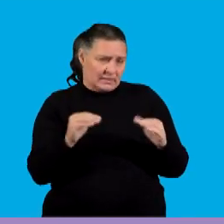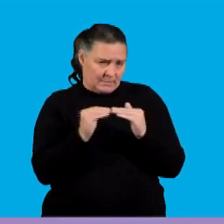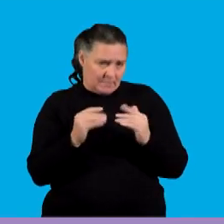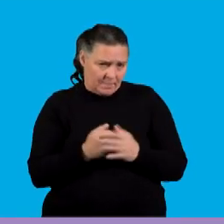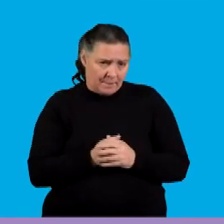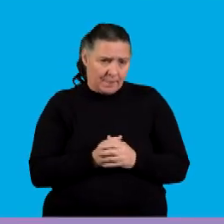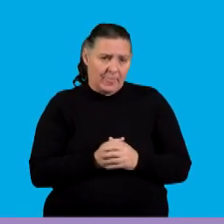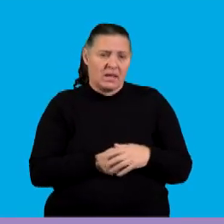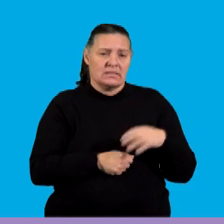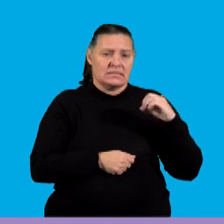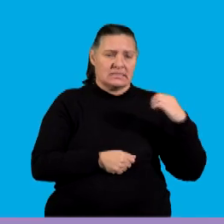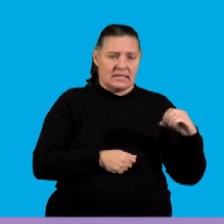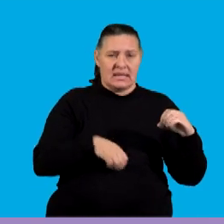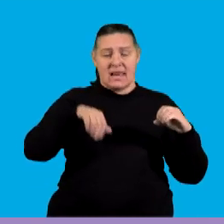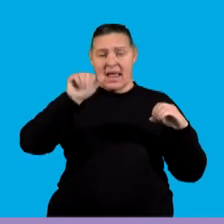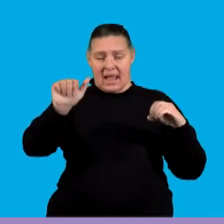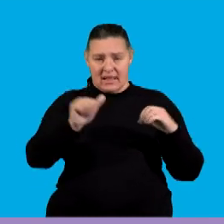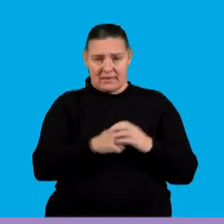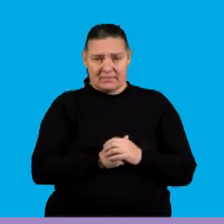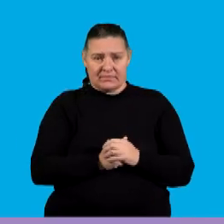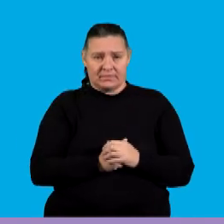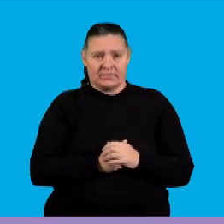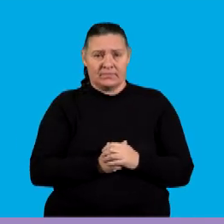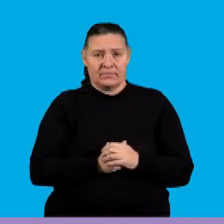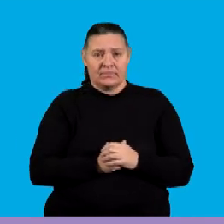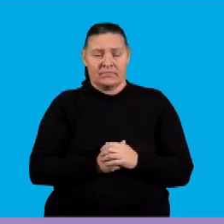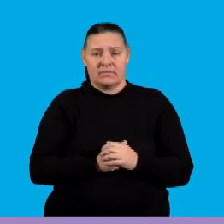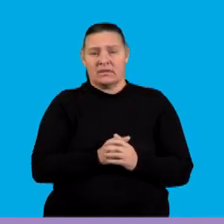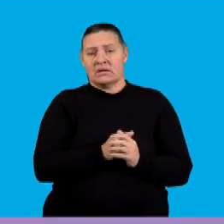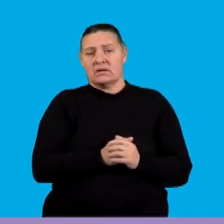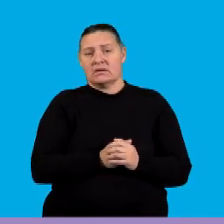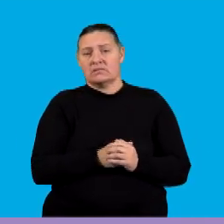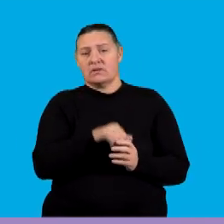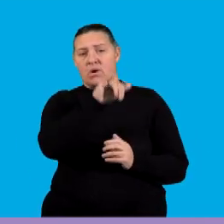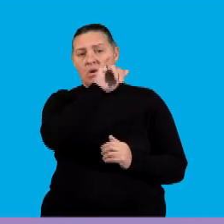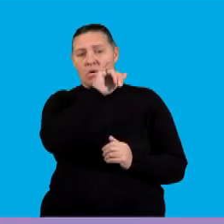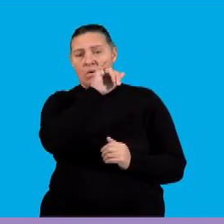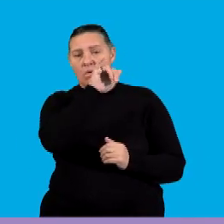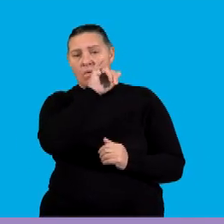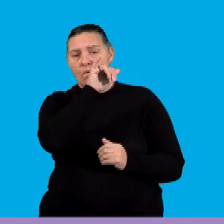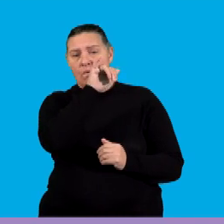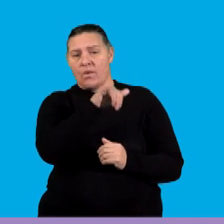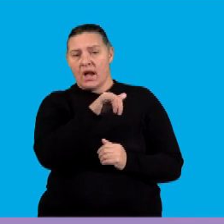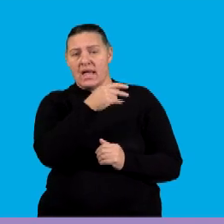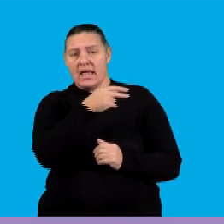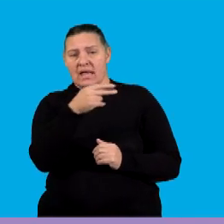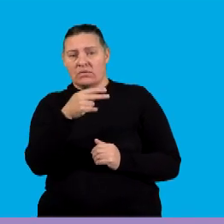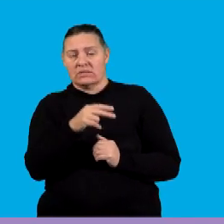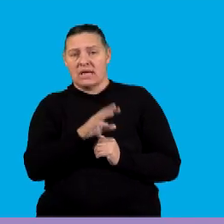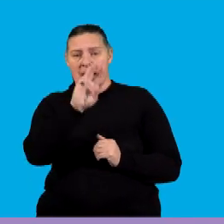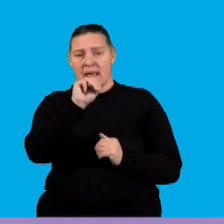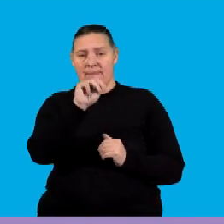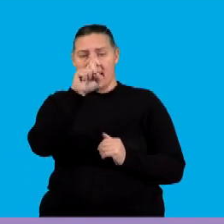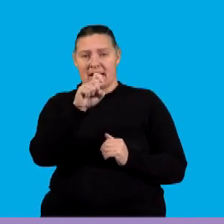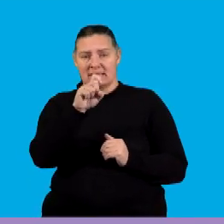point C and point A. So remember, the gradient is the vertical change divided by the